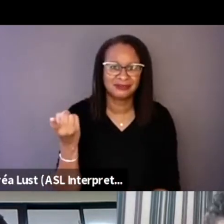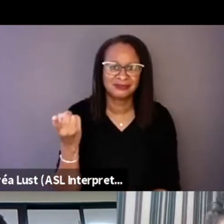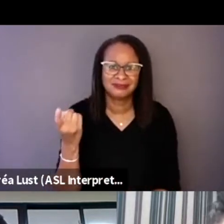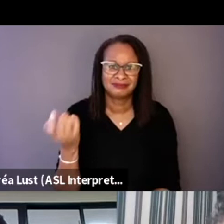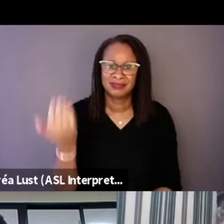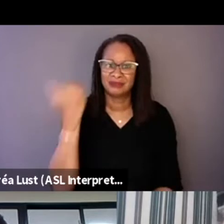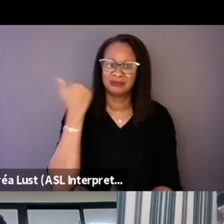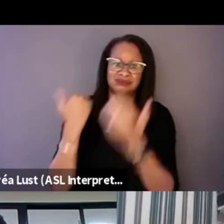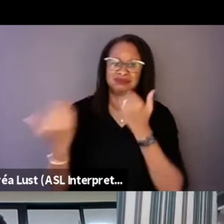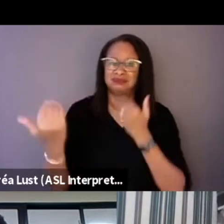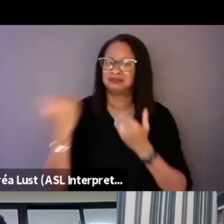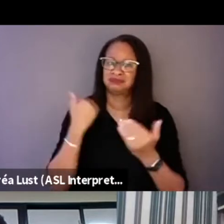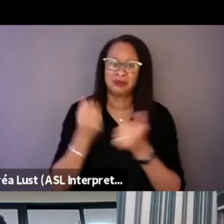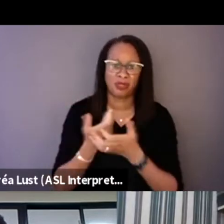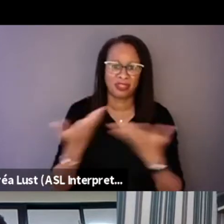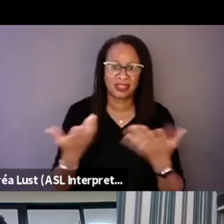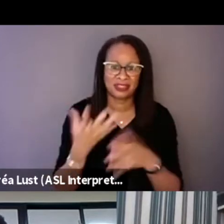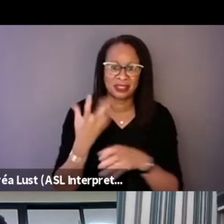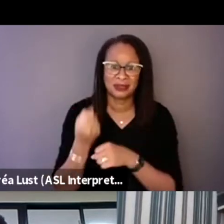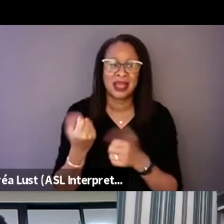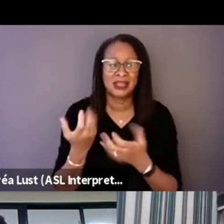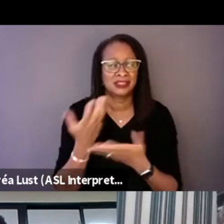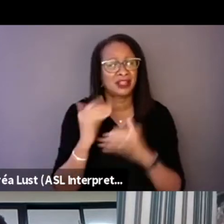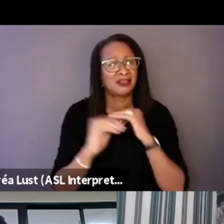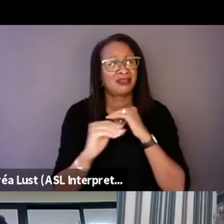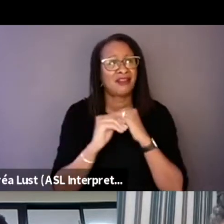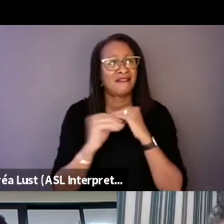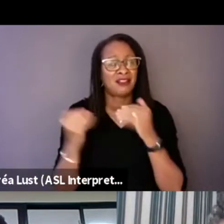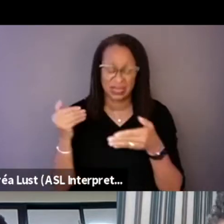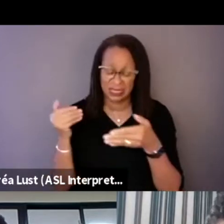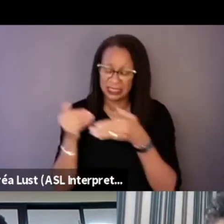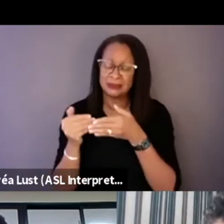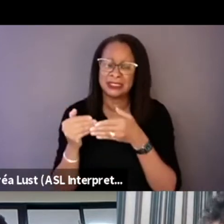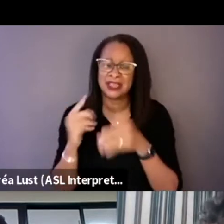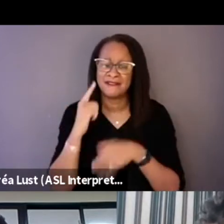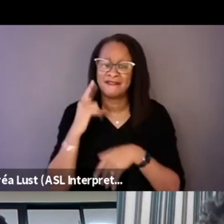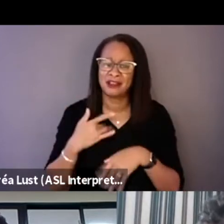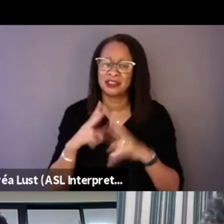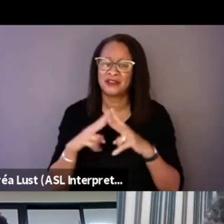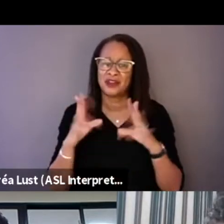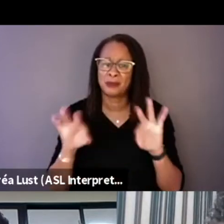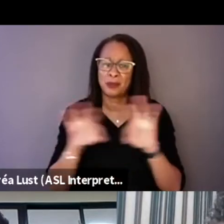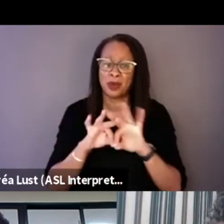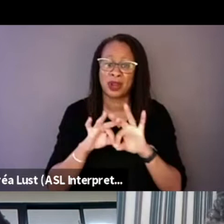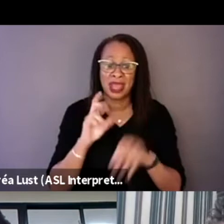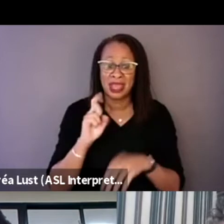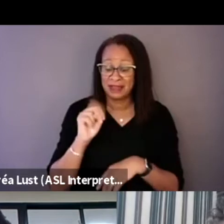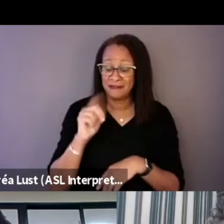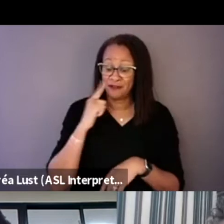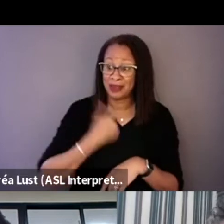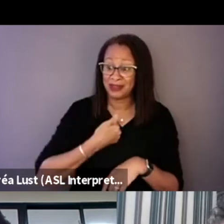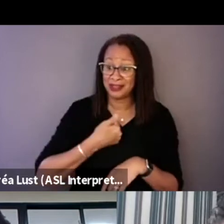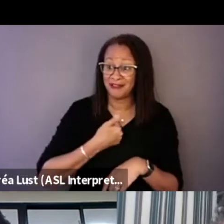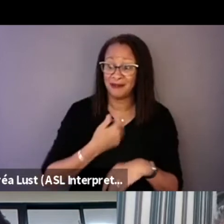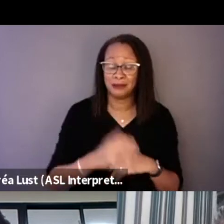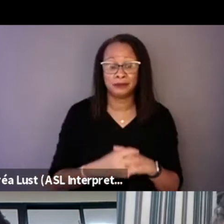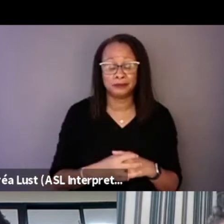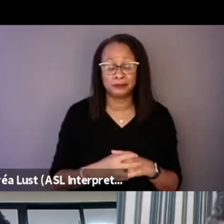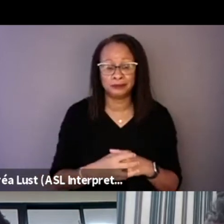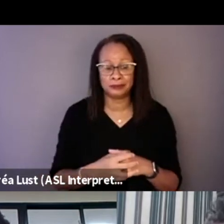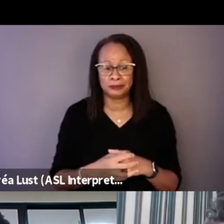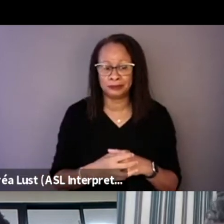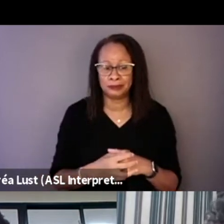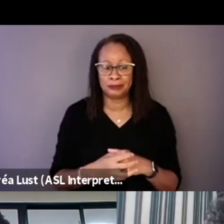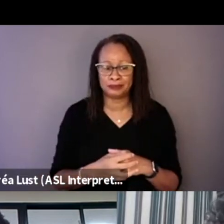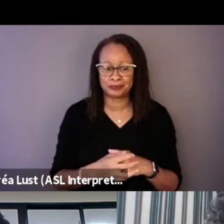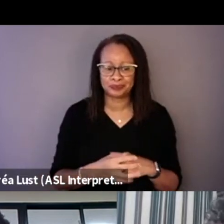the outside. So there's a level of intimacy that I felt was really important. And even for me, when I very much